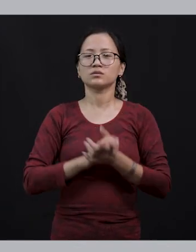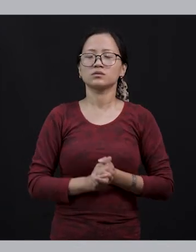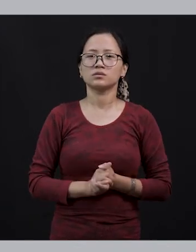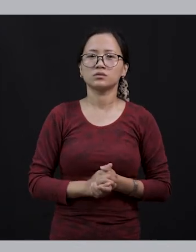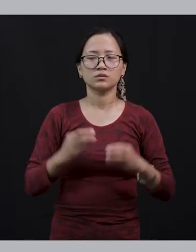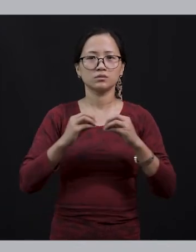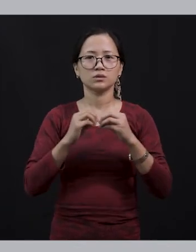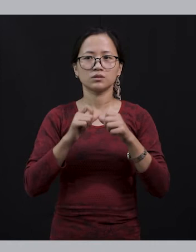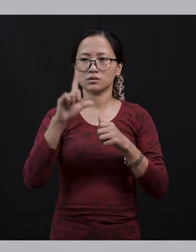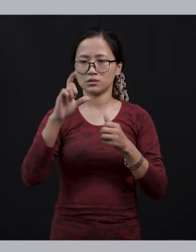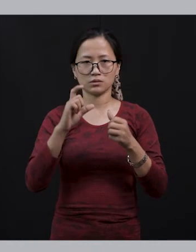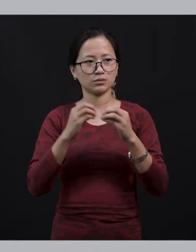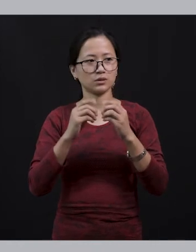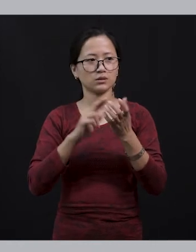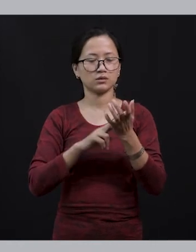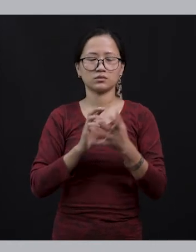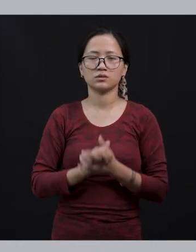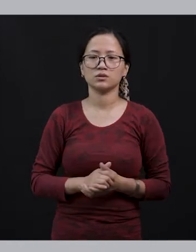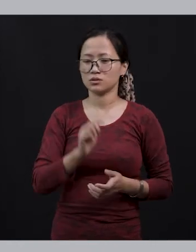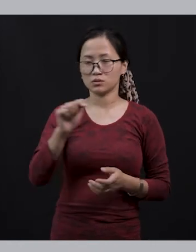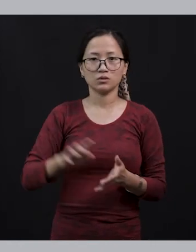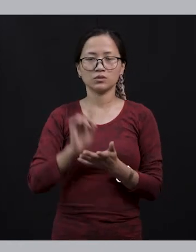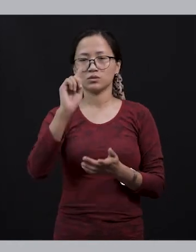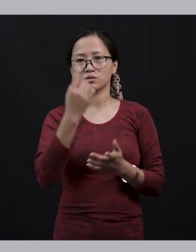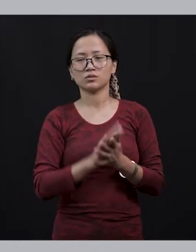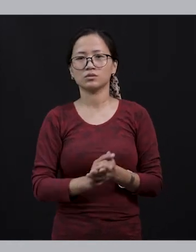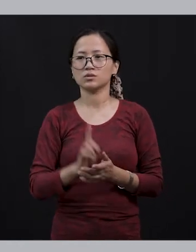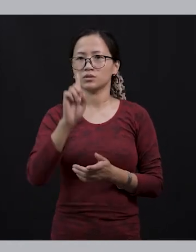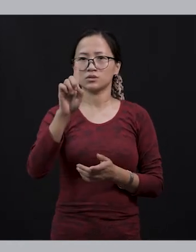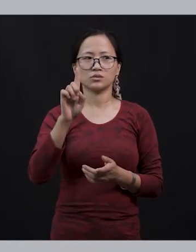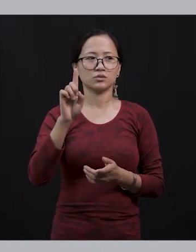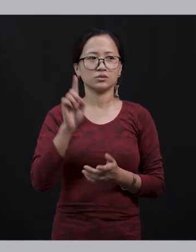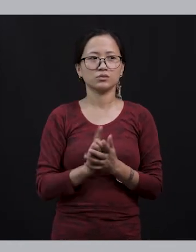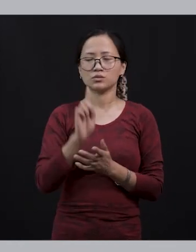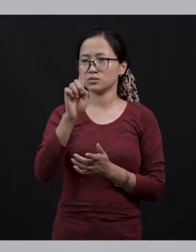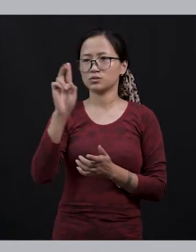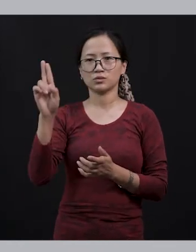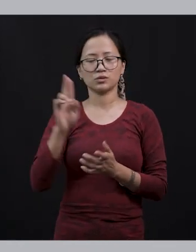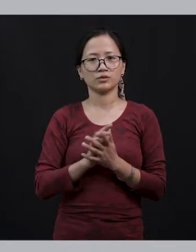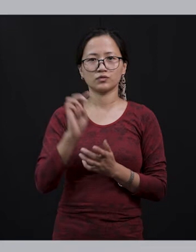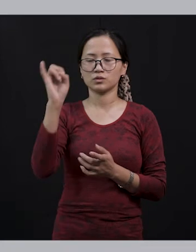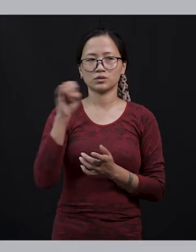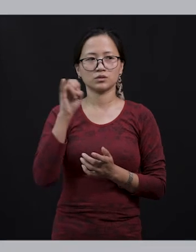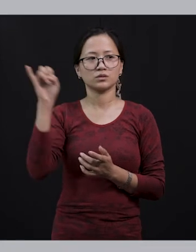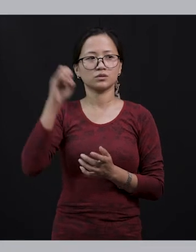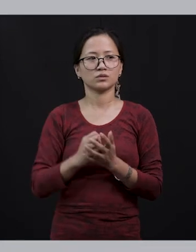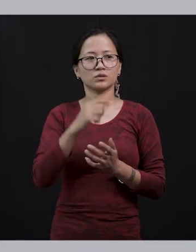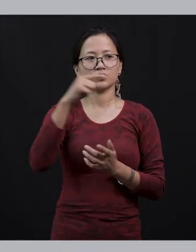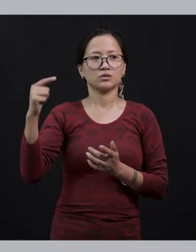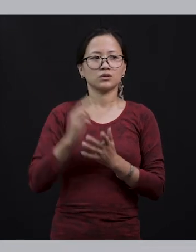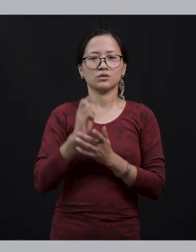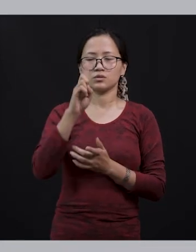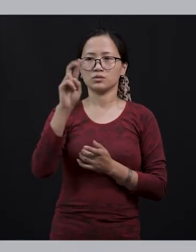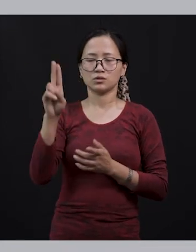But Balban was one who ruled from 1266 to 86, so which means whole